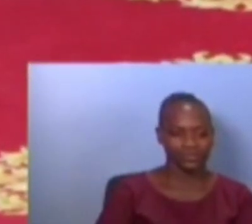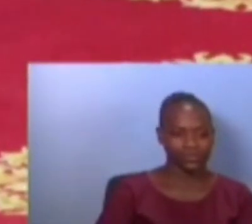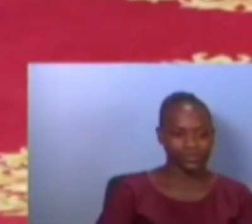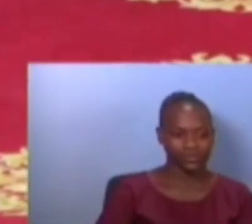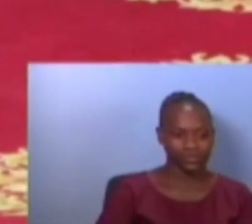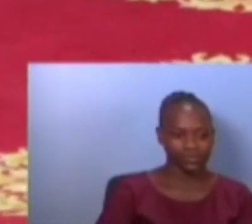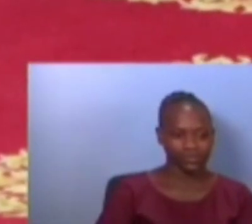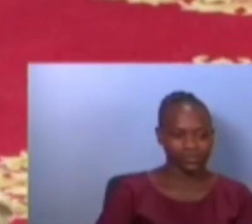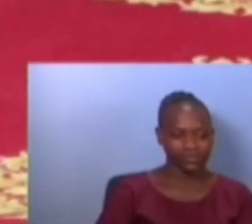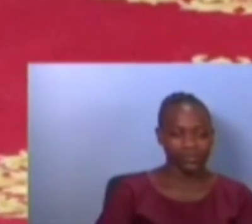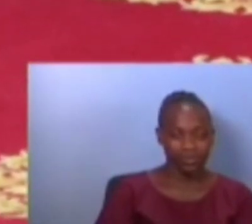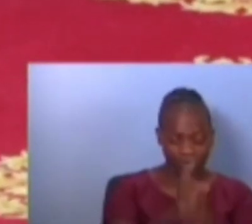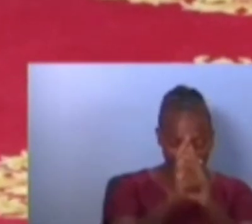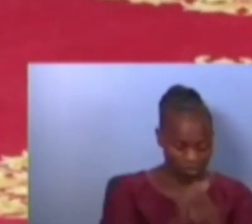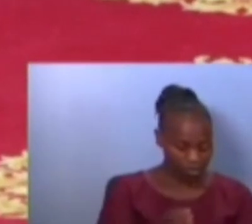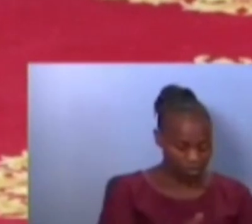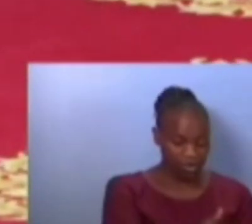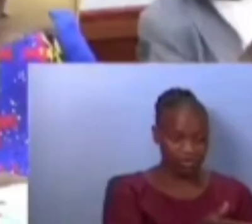honorable minority